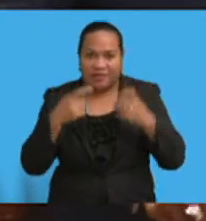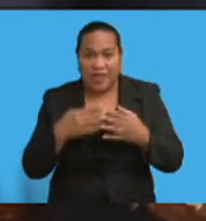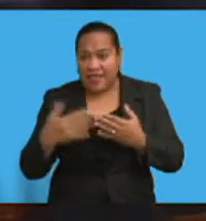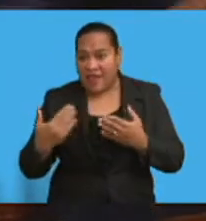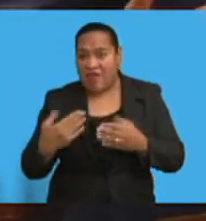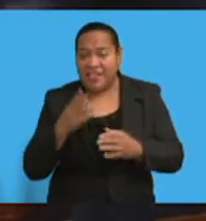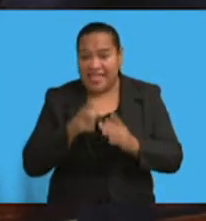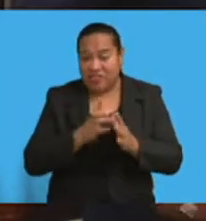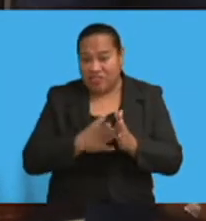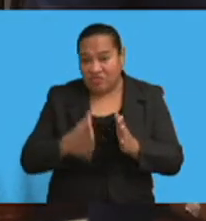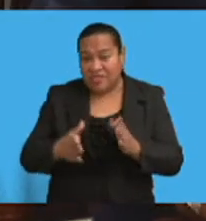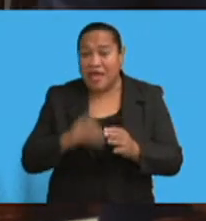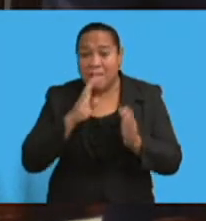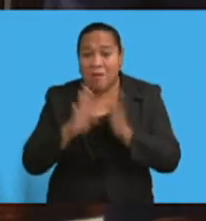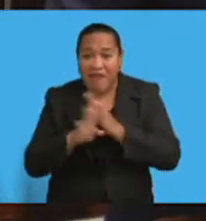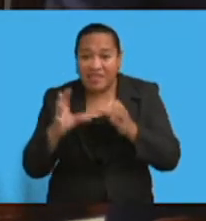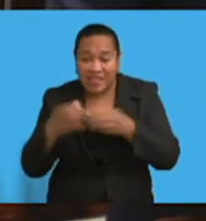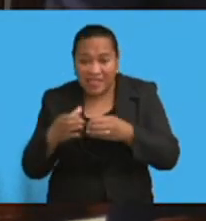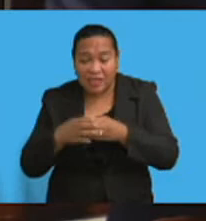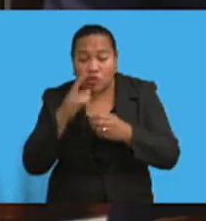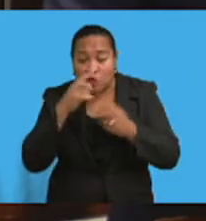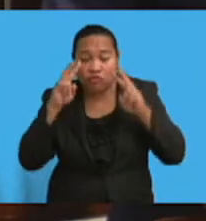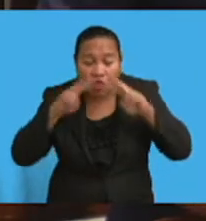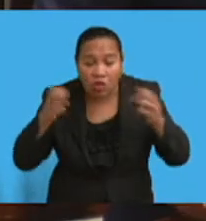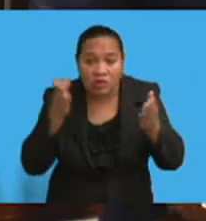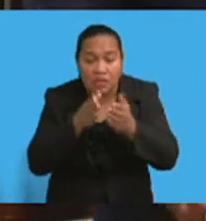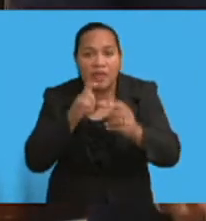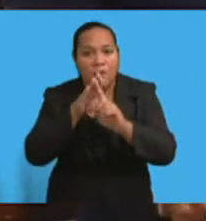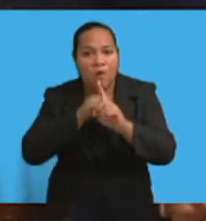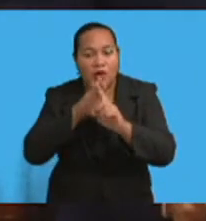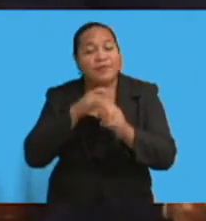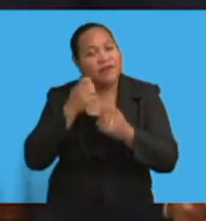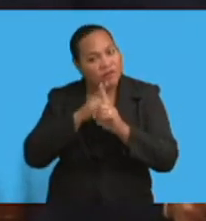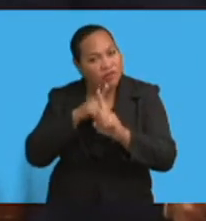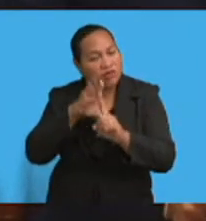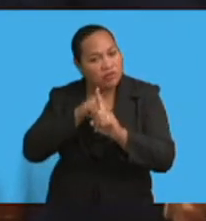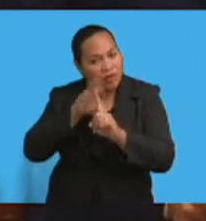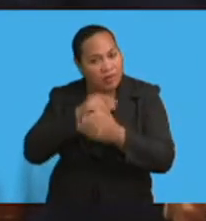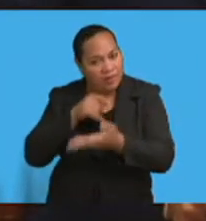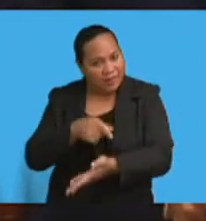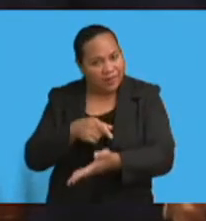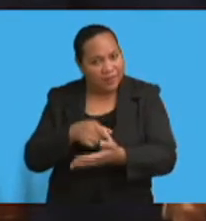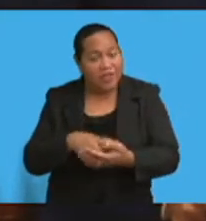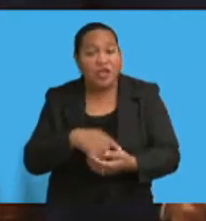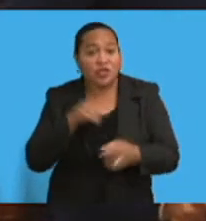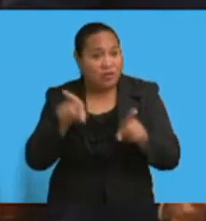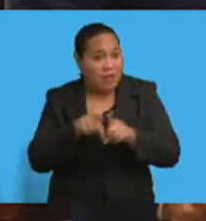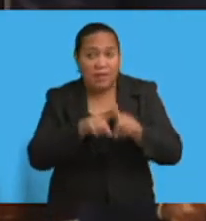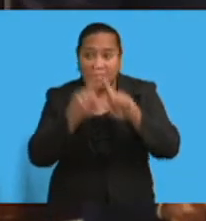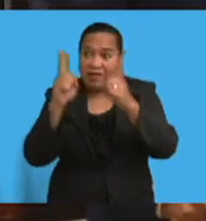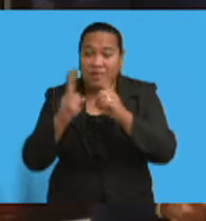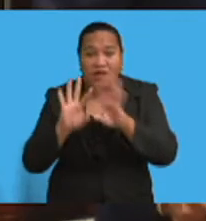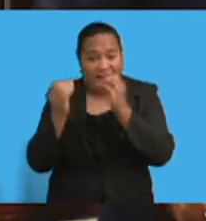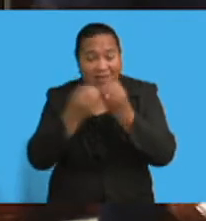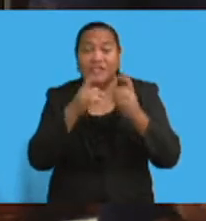Madam Speaker, the private sector, to look closely at this model being introduced by government and follow suit. And indeed, Madam Speaker, statutory organizations can also follow